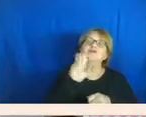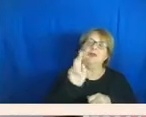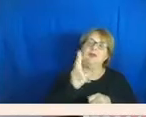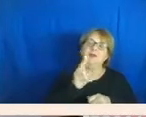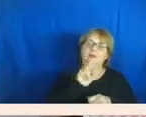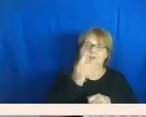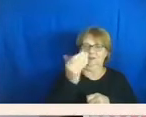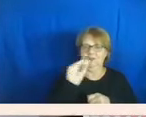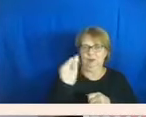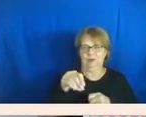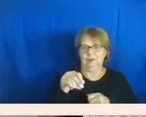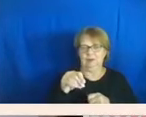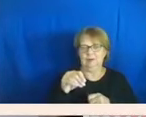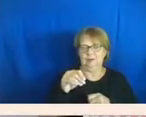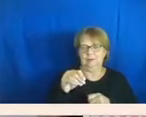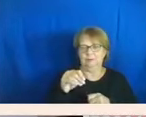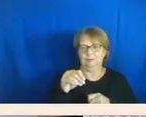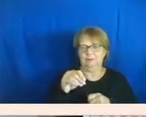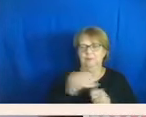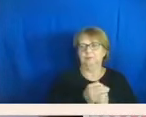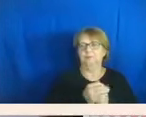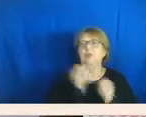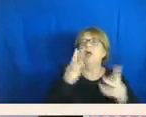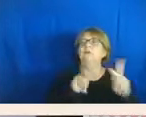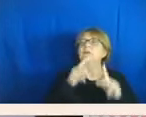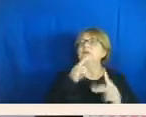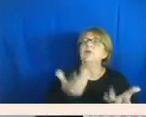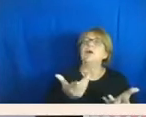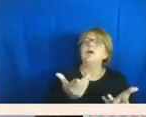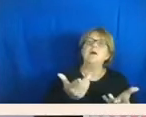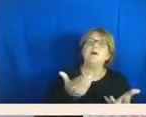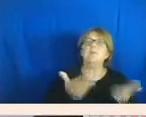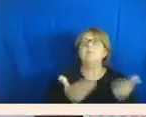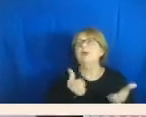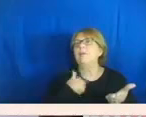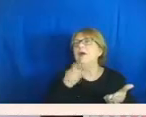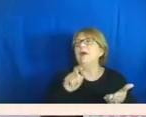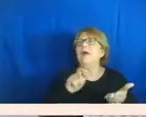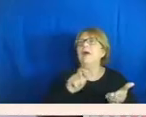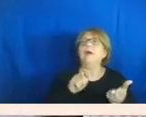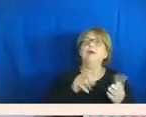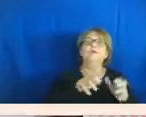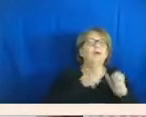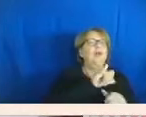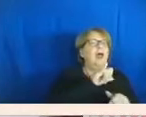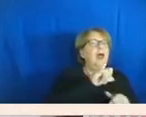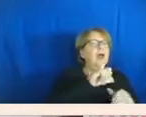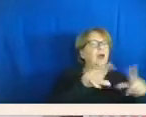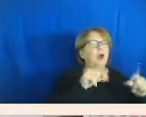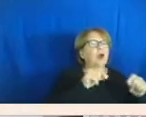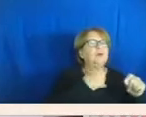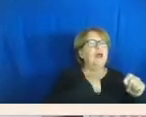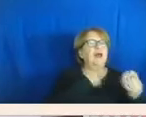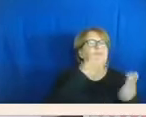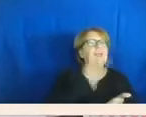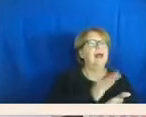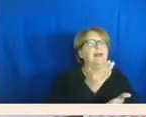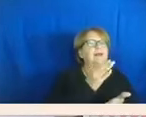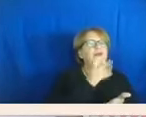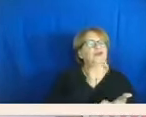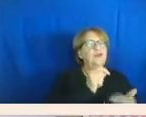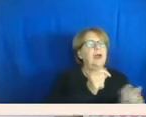And so, you know, a lot of people say, well, maybe I should close this card, then I have less credit extended to me. Be careful